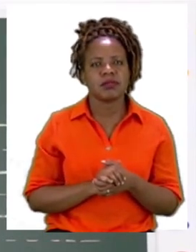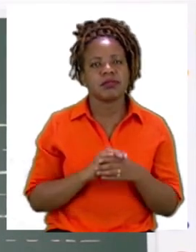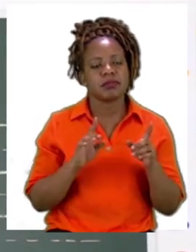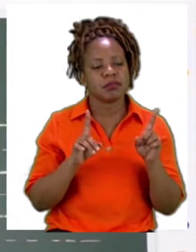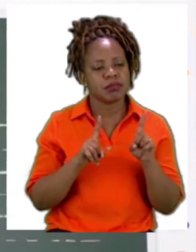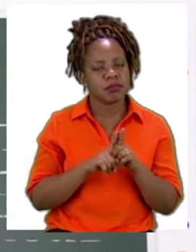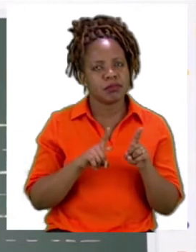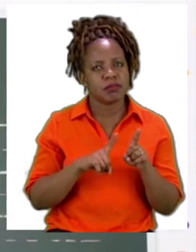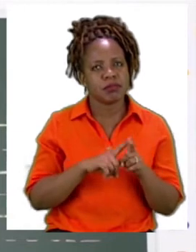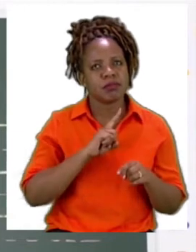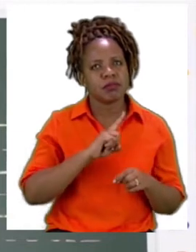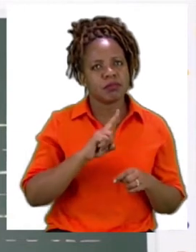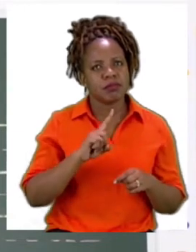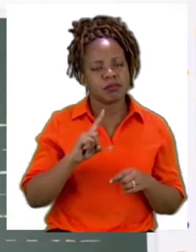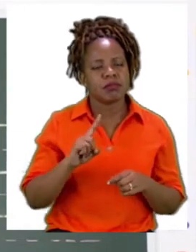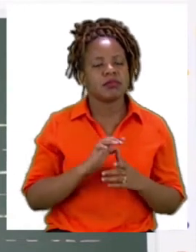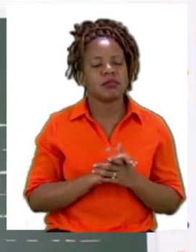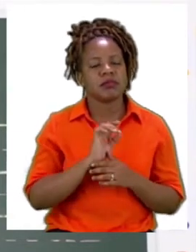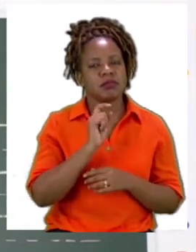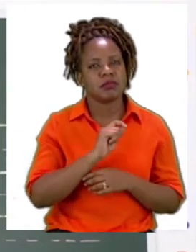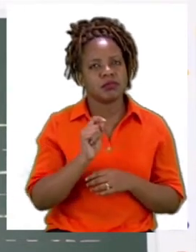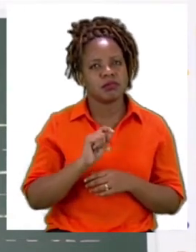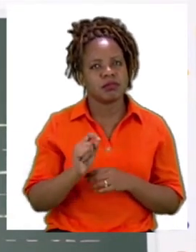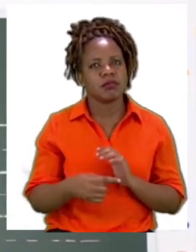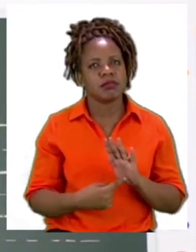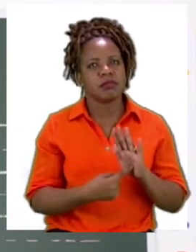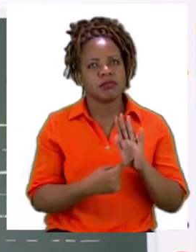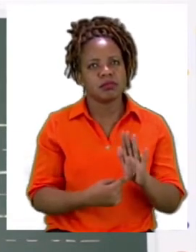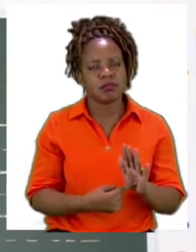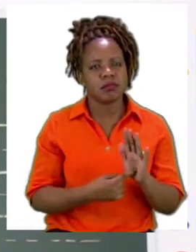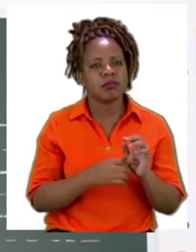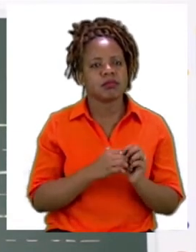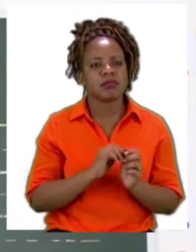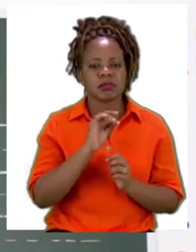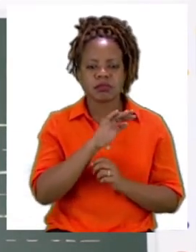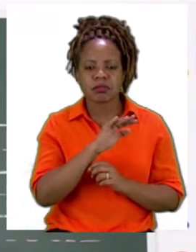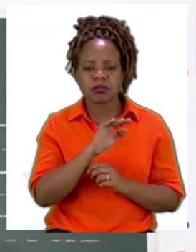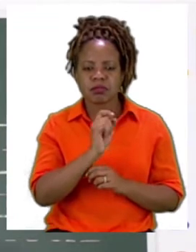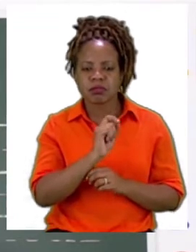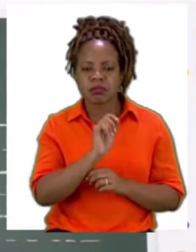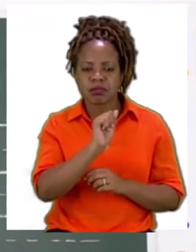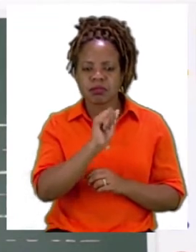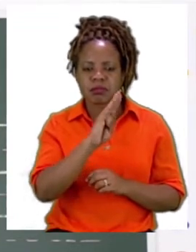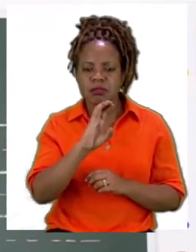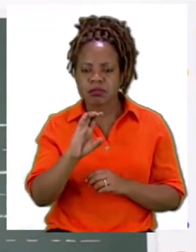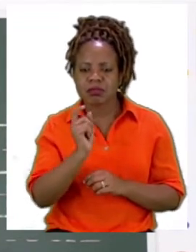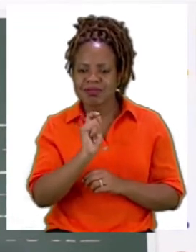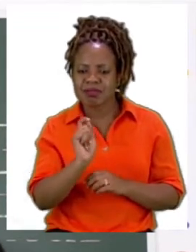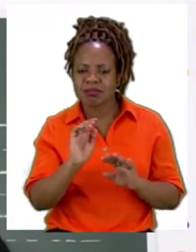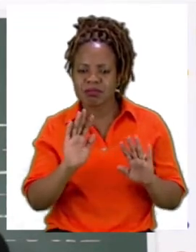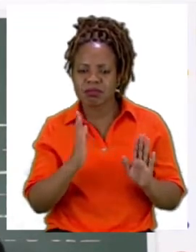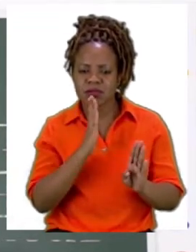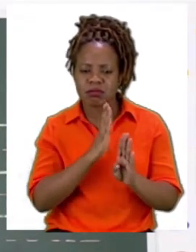is touching the dotted line, and any letters that are going to touch the top line must also touch